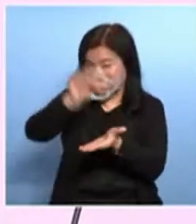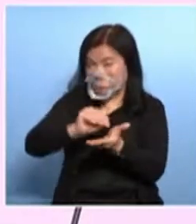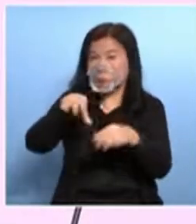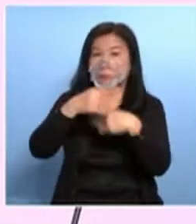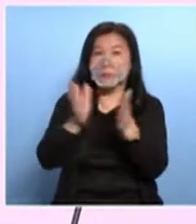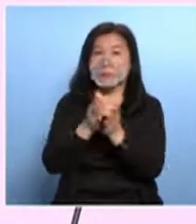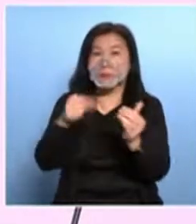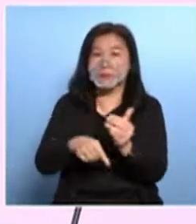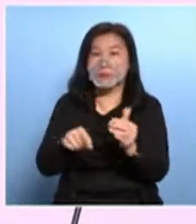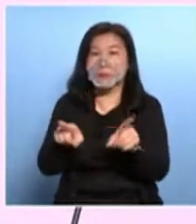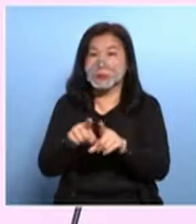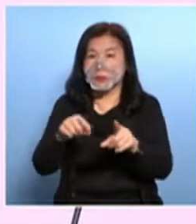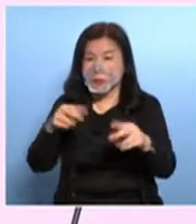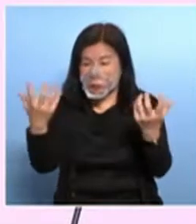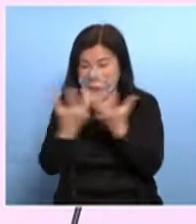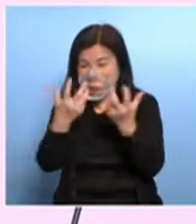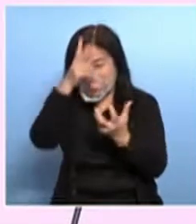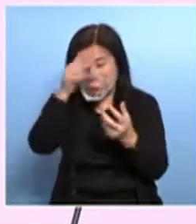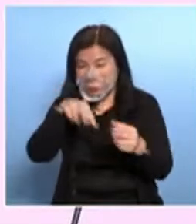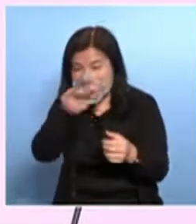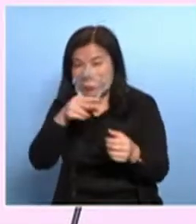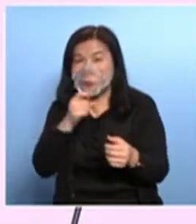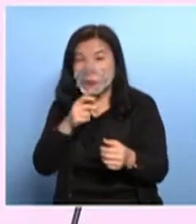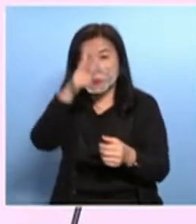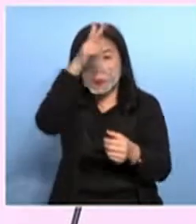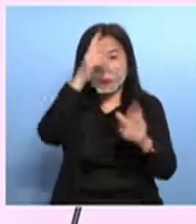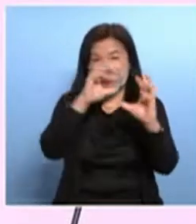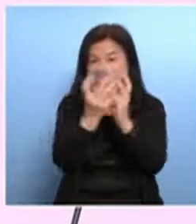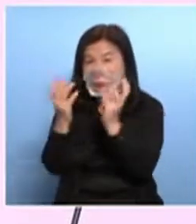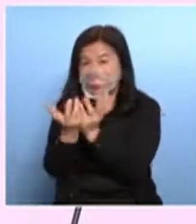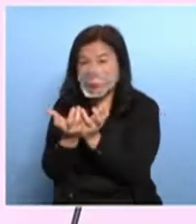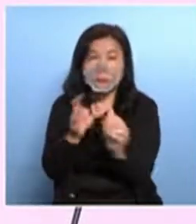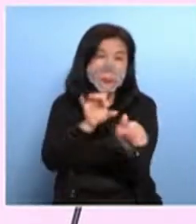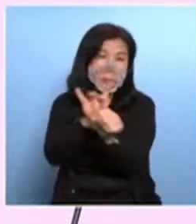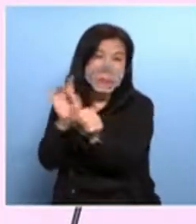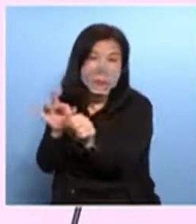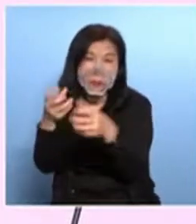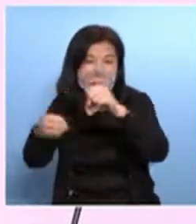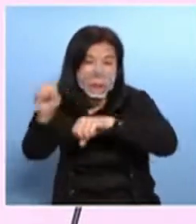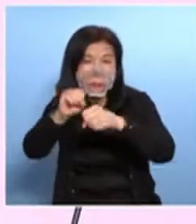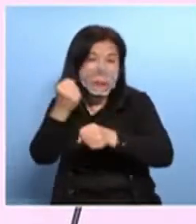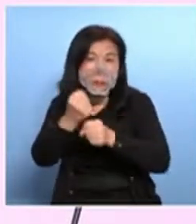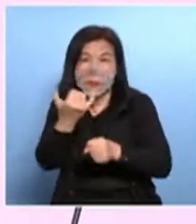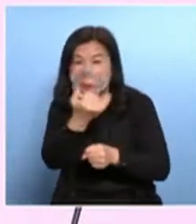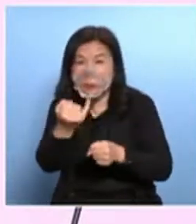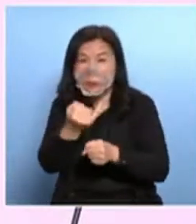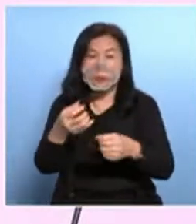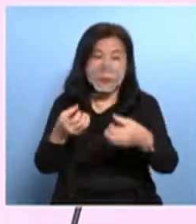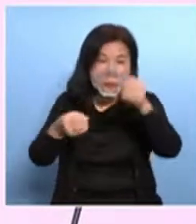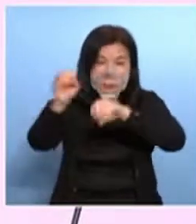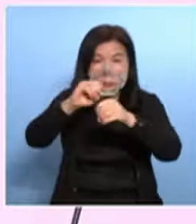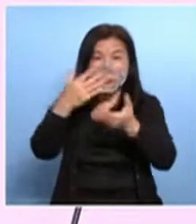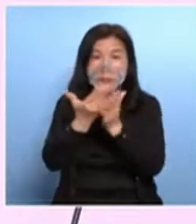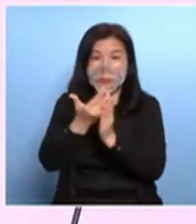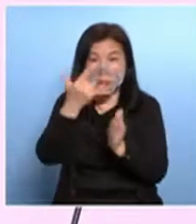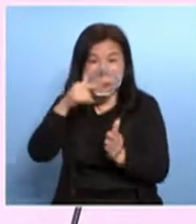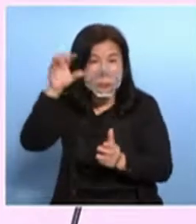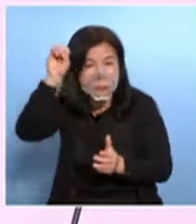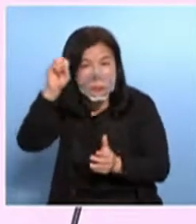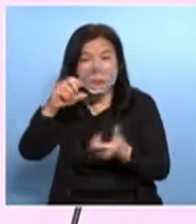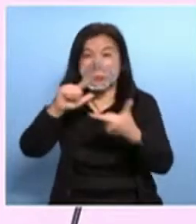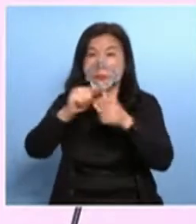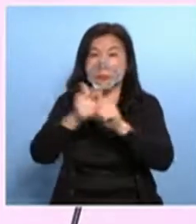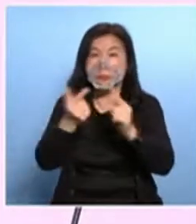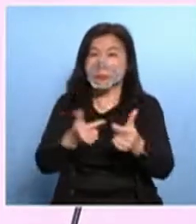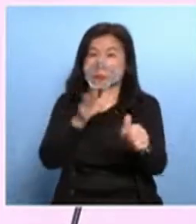e-government audit in the coming 3 years with the aim of reviewing the progress made by government departments in using technologies, as well